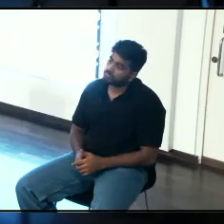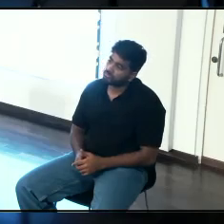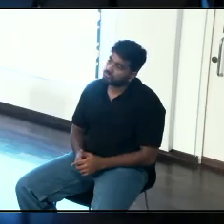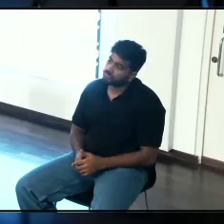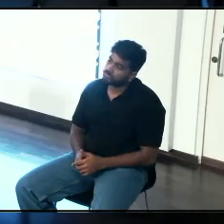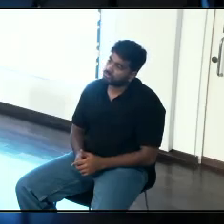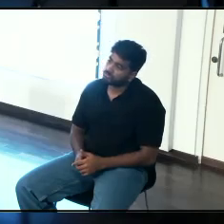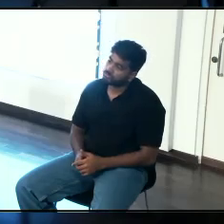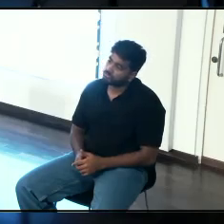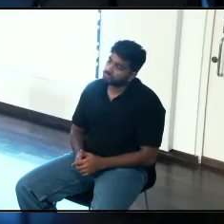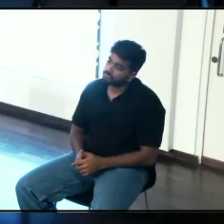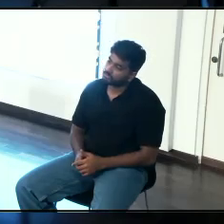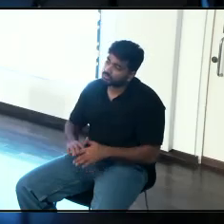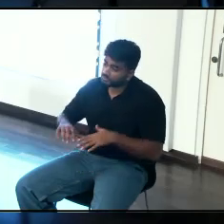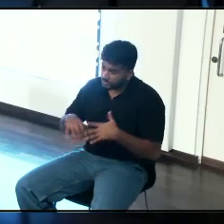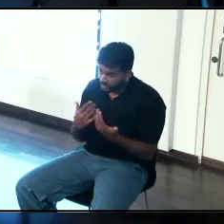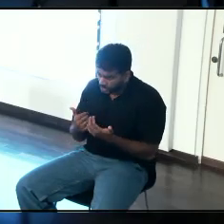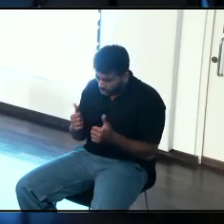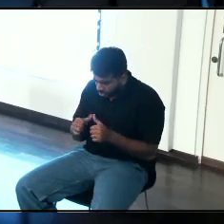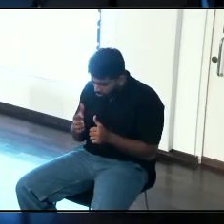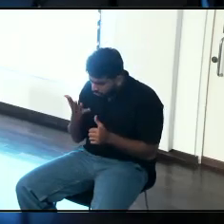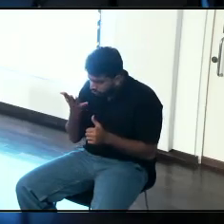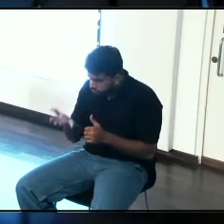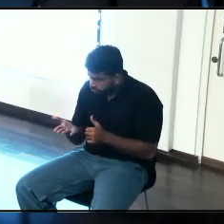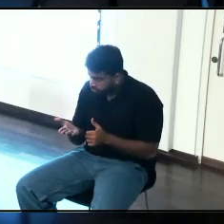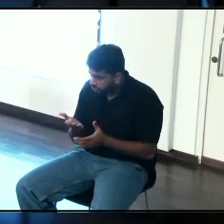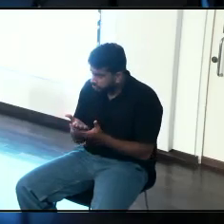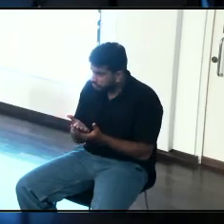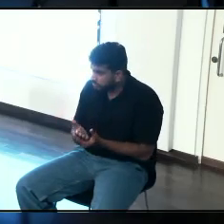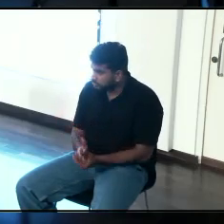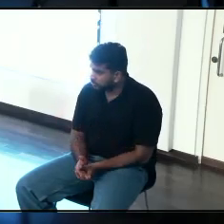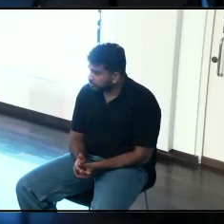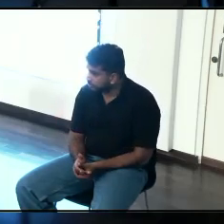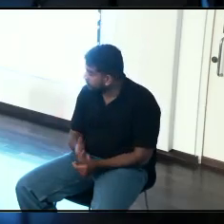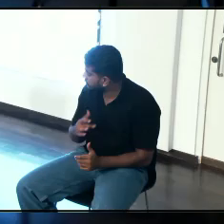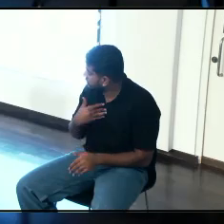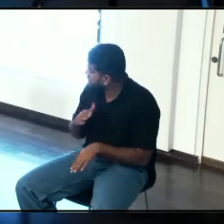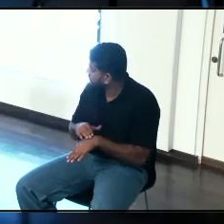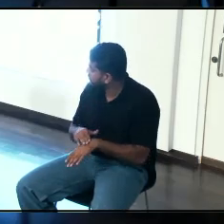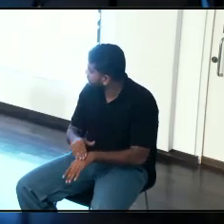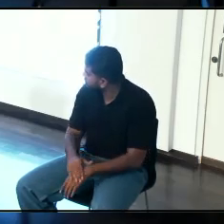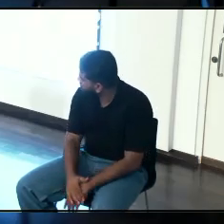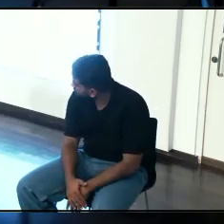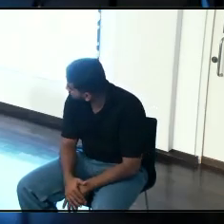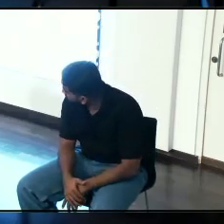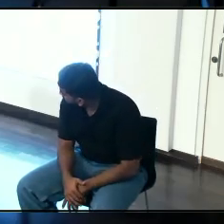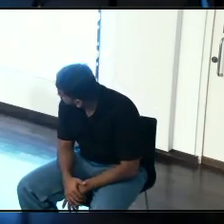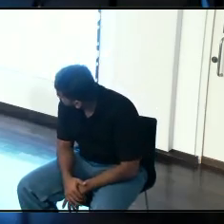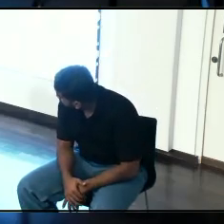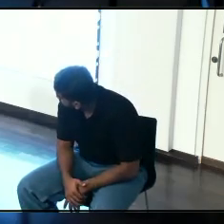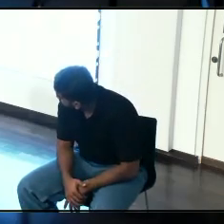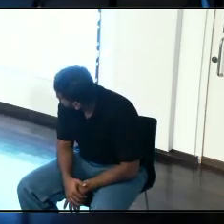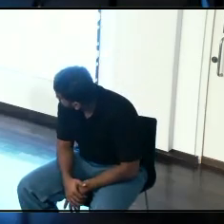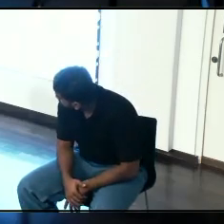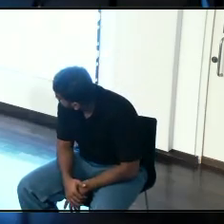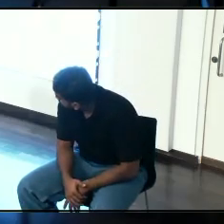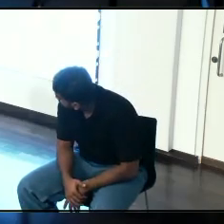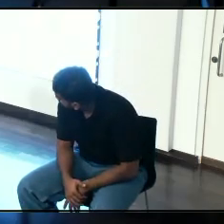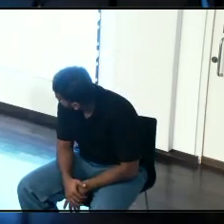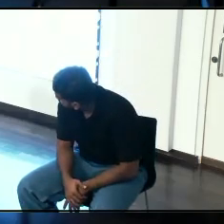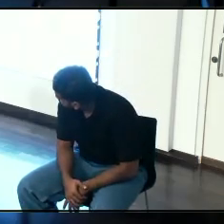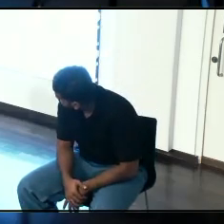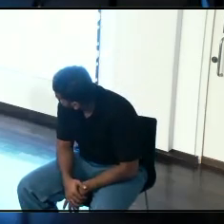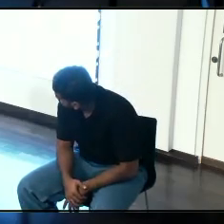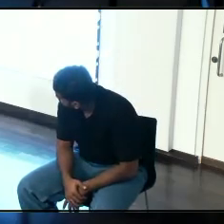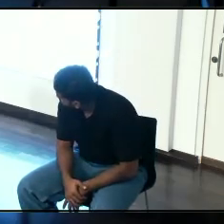or like how do you approach that, and how it was for you, like the experience? Okay. So, Robert, you said you said something